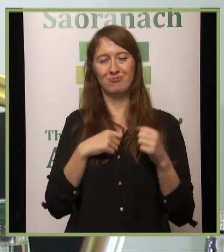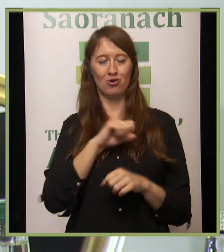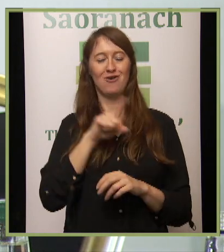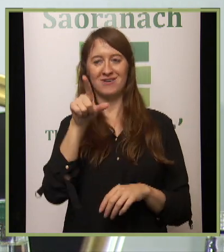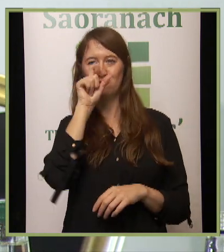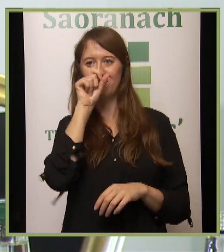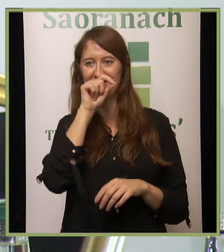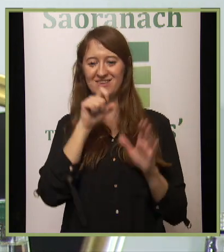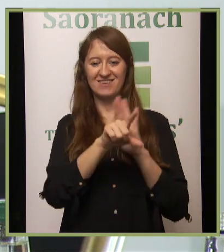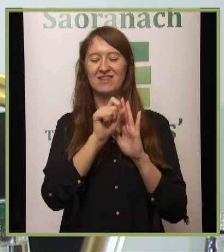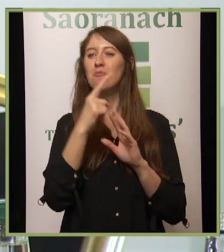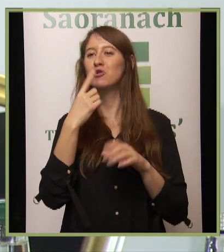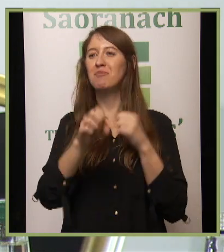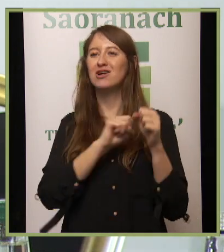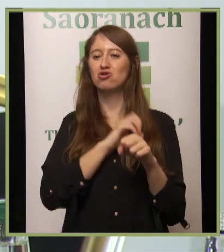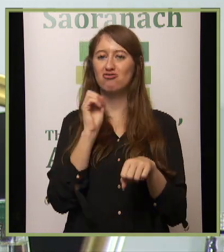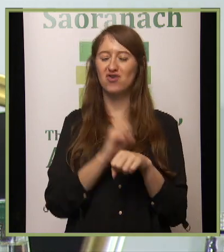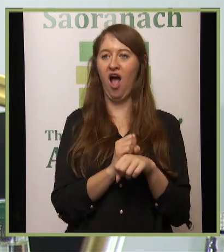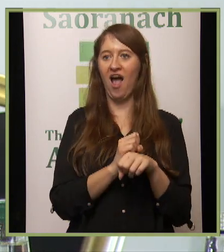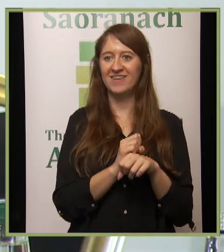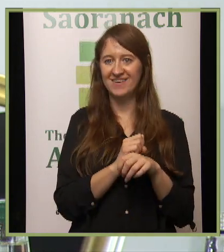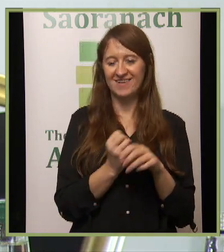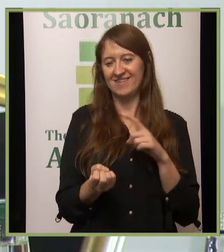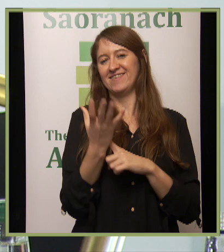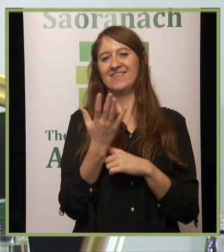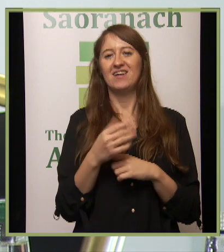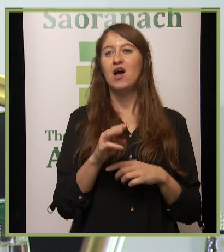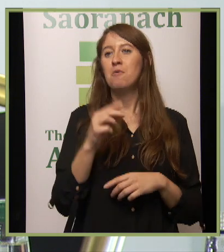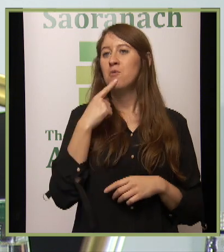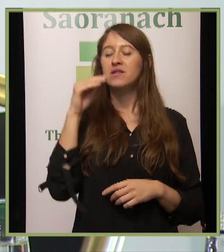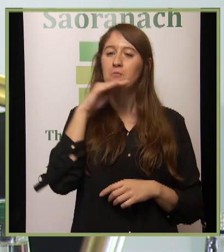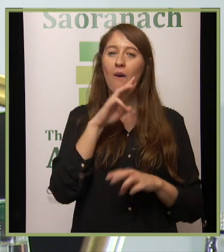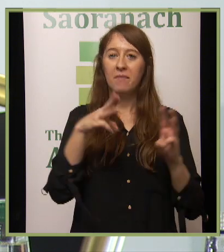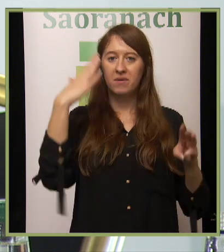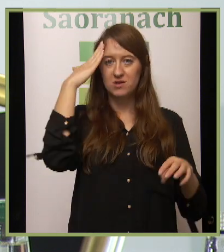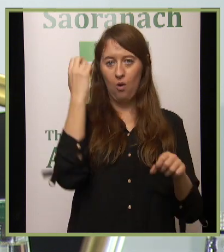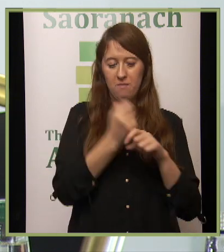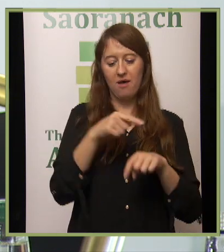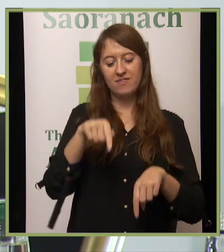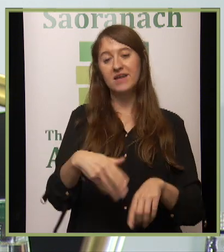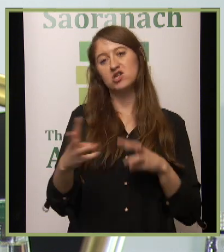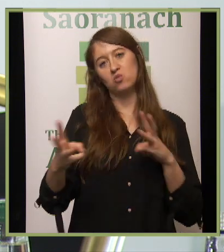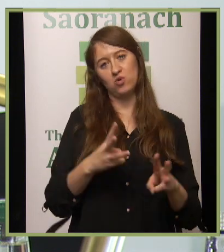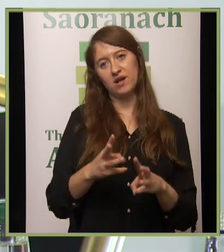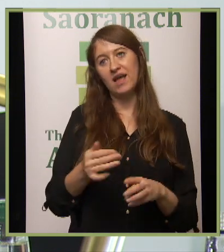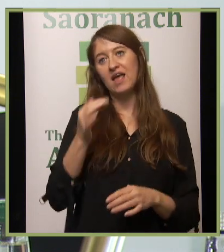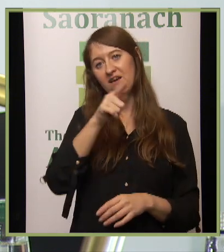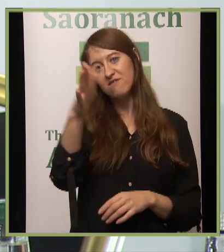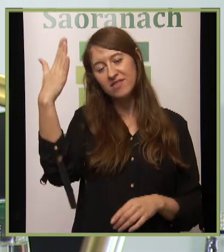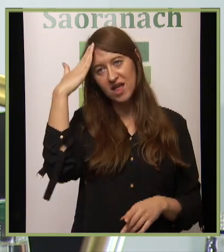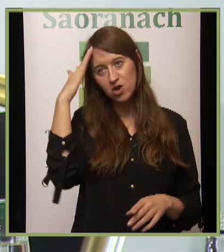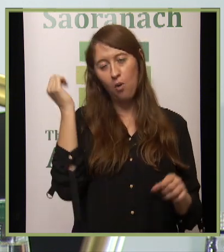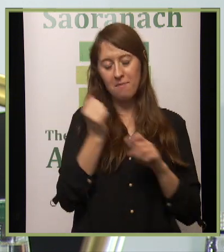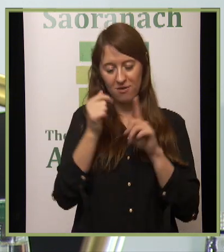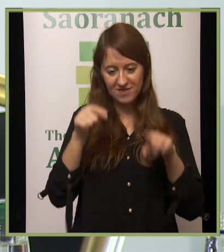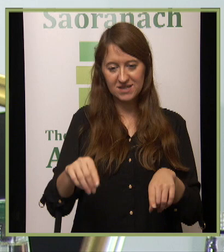make sure we're on the radar, because it's something that I said to you at the beginning, it's important people know about this work. Because if they know about it, it's more likely that